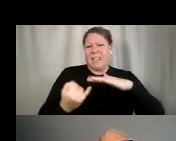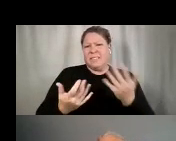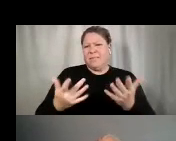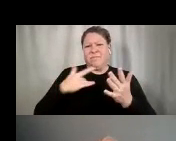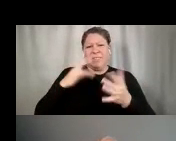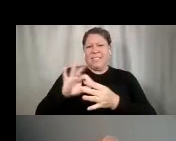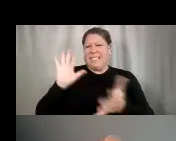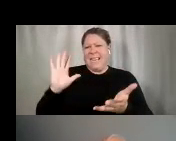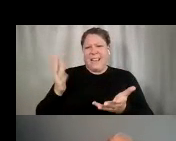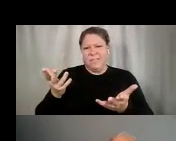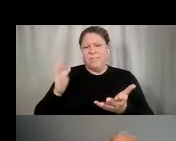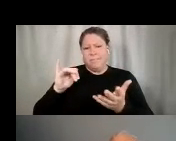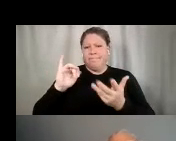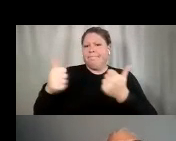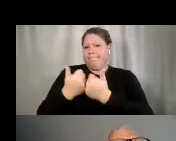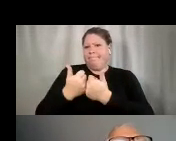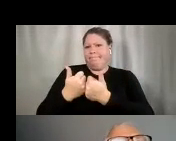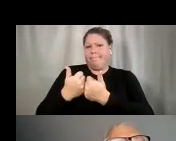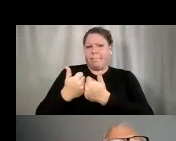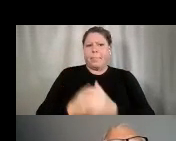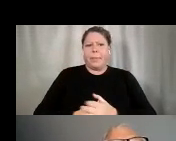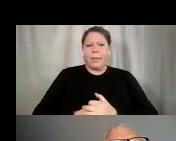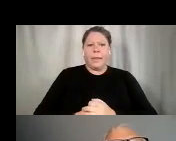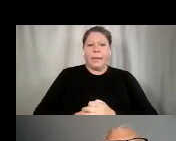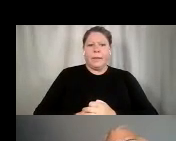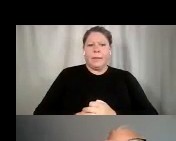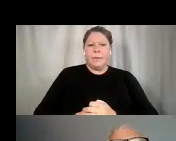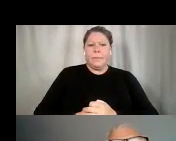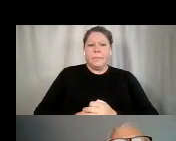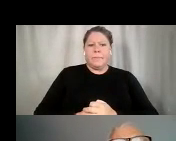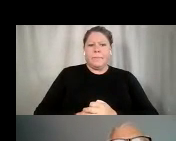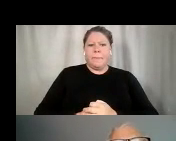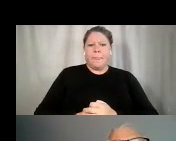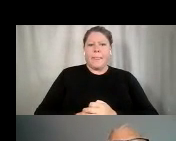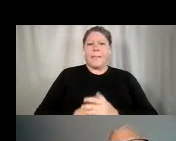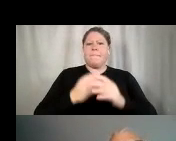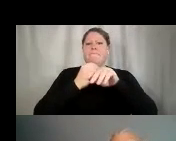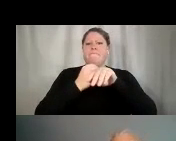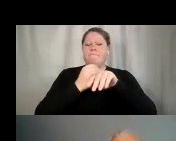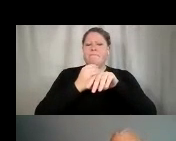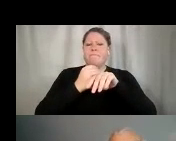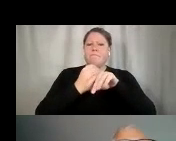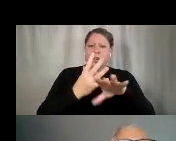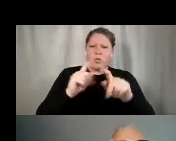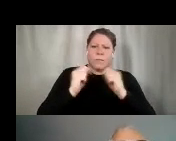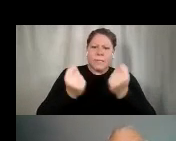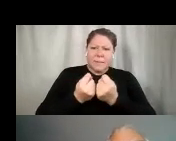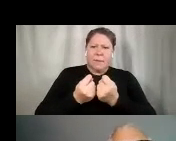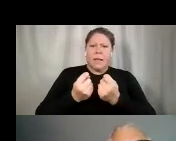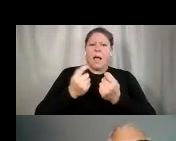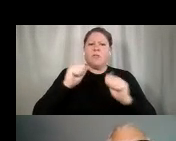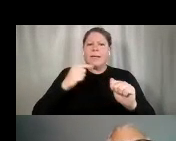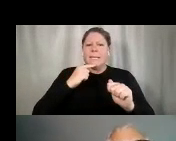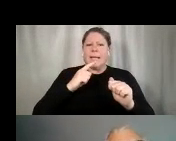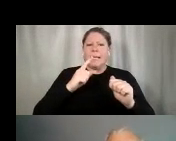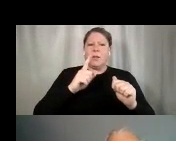virtual teams. When we're talking about virtual teams, I kind of classify this into real life, more